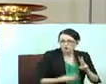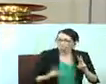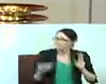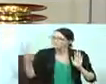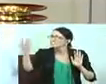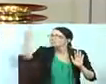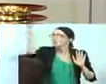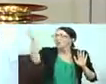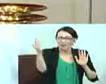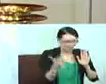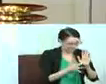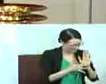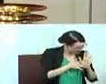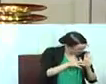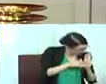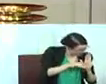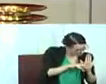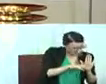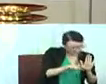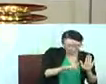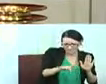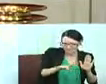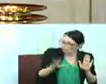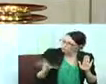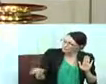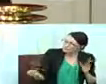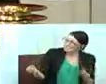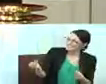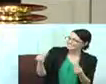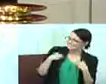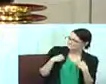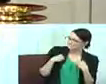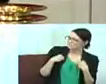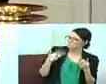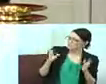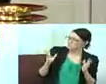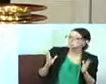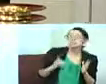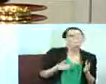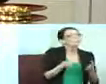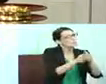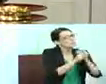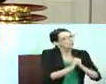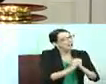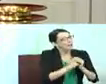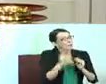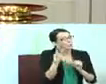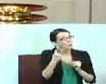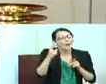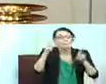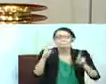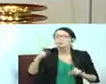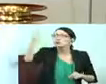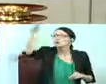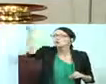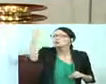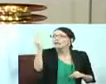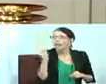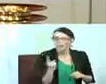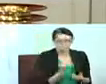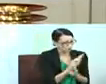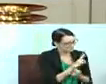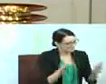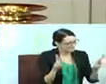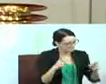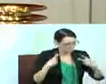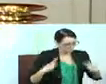the world the light that you have given us. This we pray in the one who came to redeem humanity. And the people